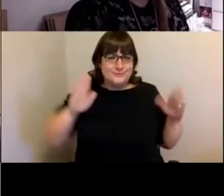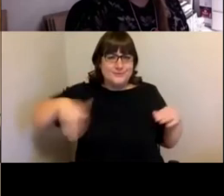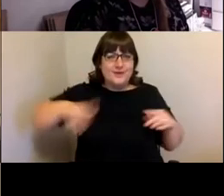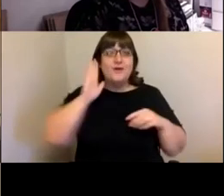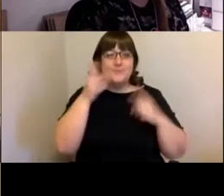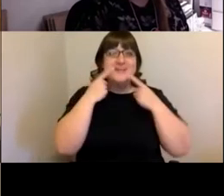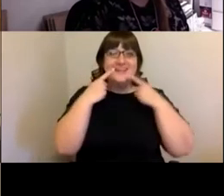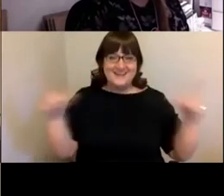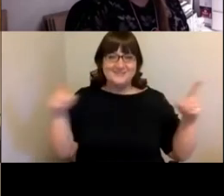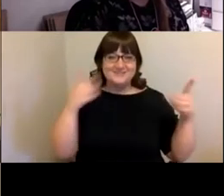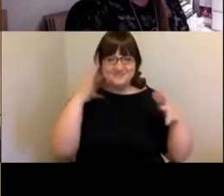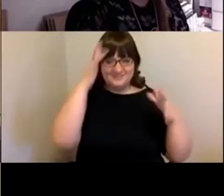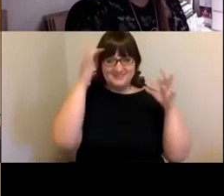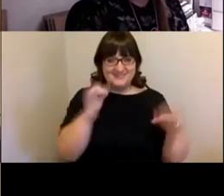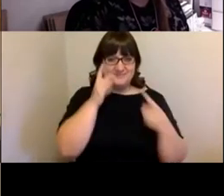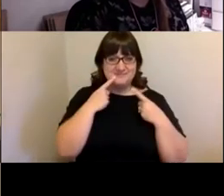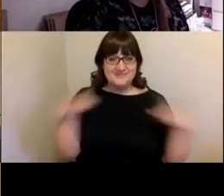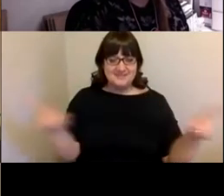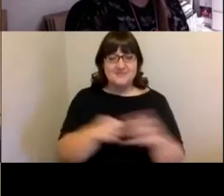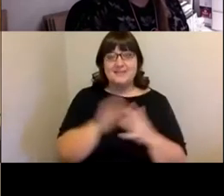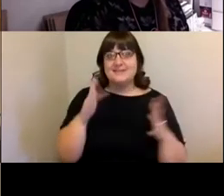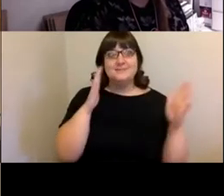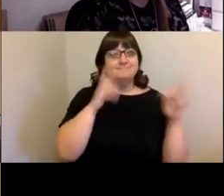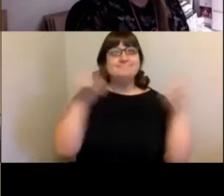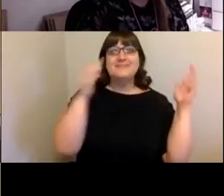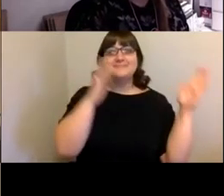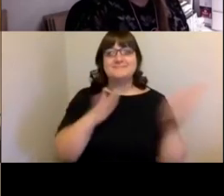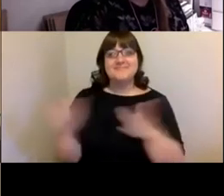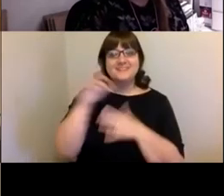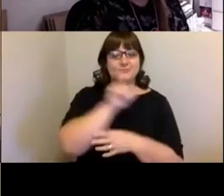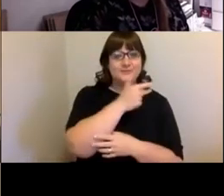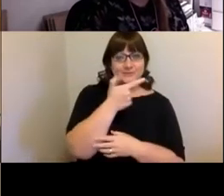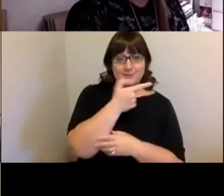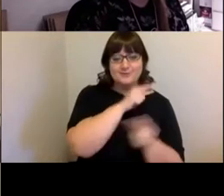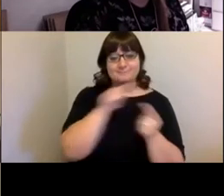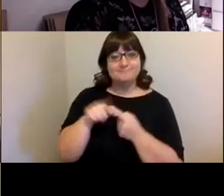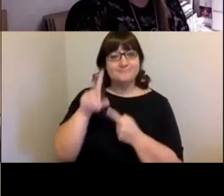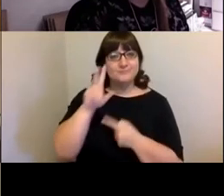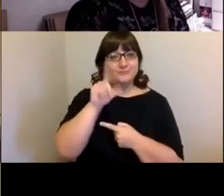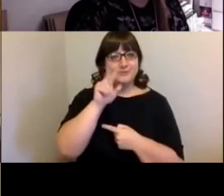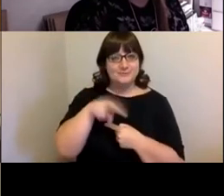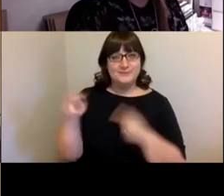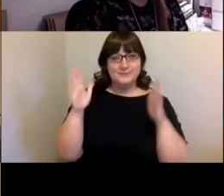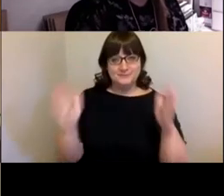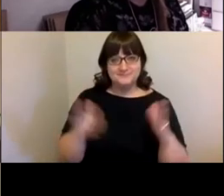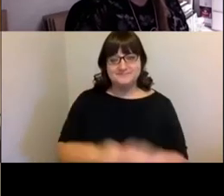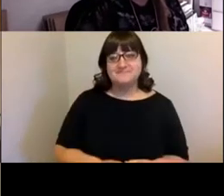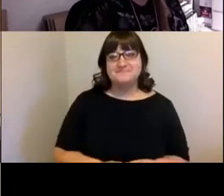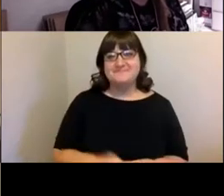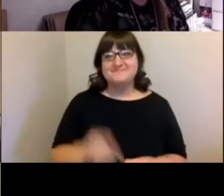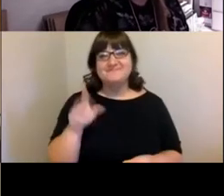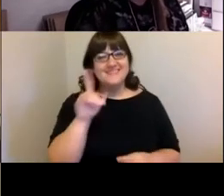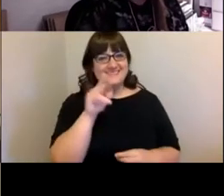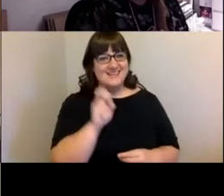when it happens. And that's our big plans for 2021-22. Great. Thank